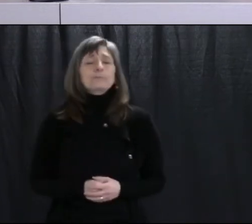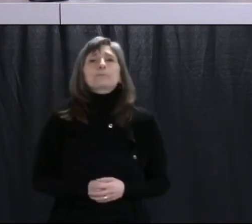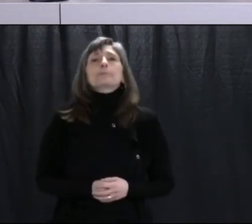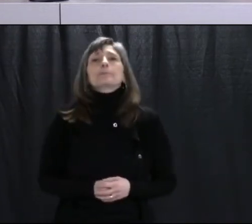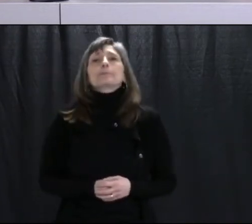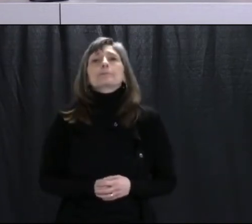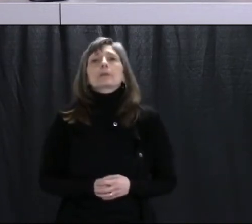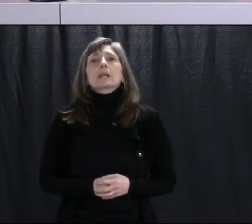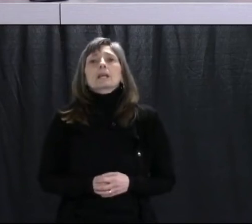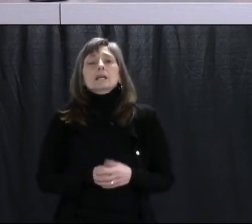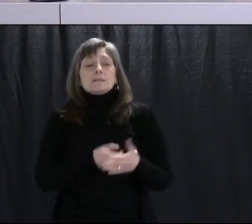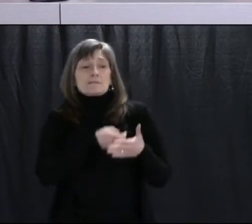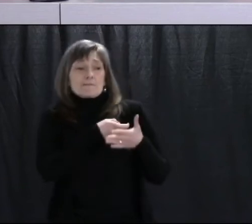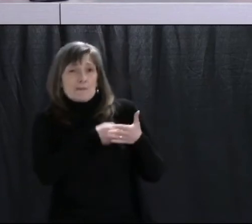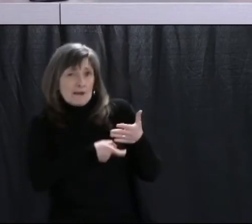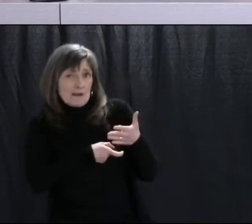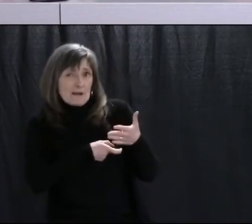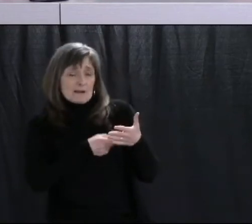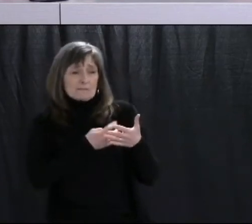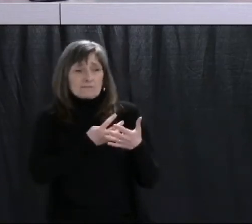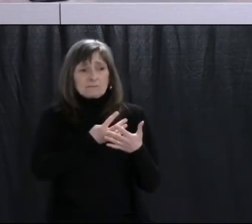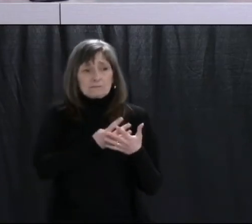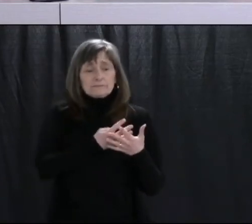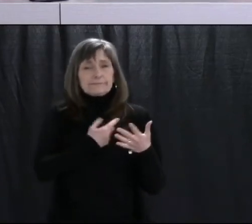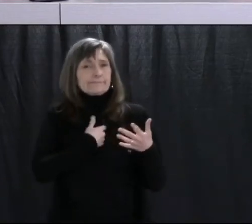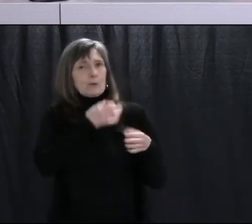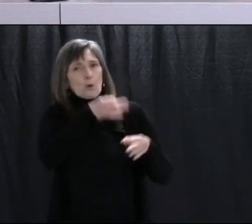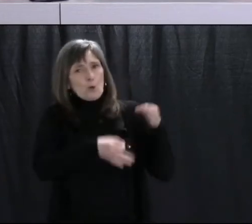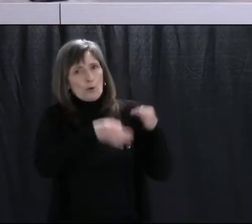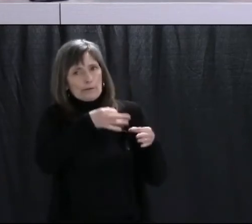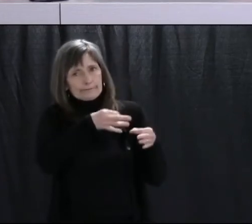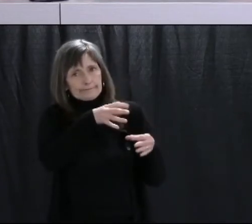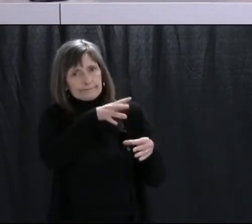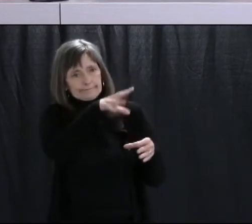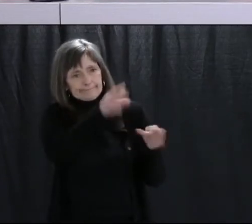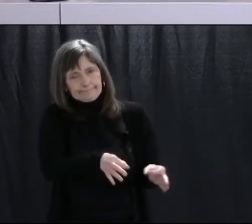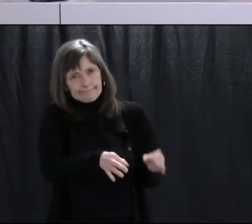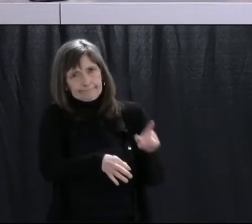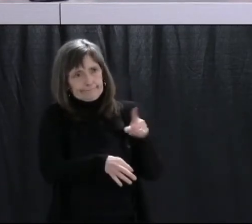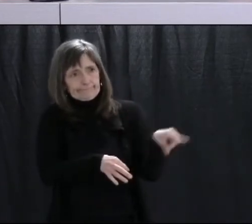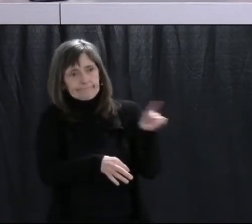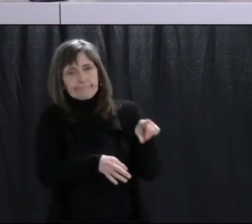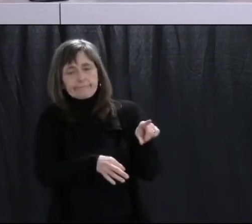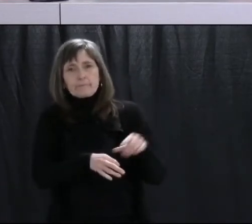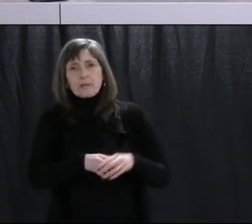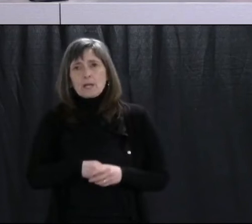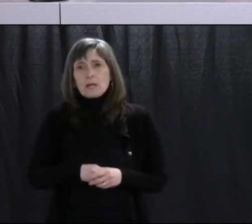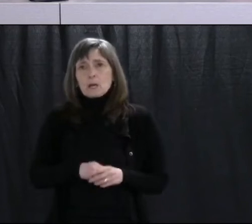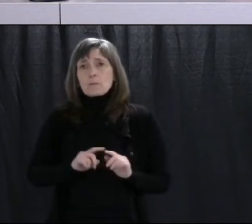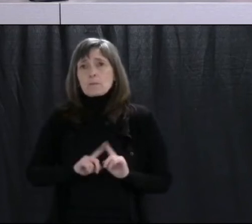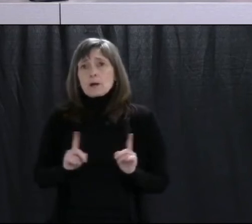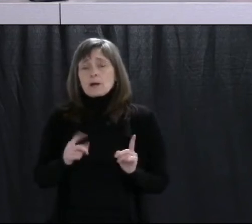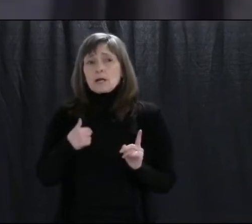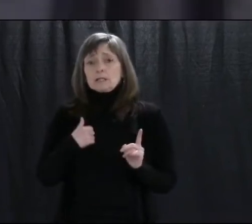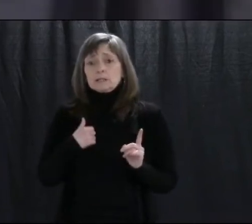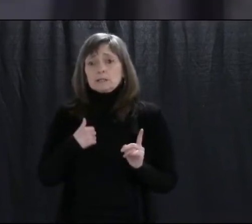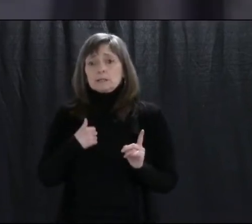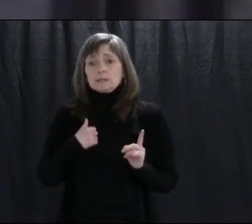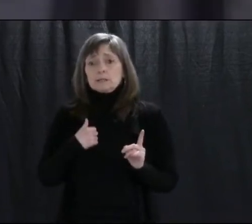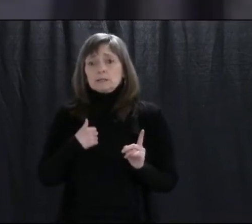The matter of fines would be one for the courts, but my understanding is that given the nature of